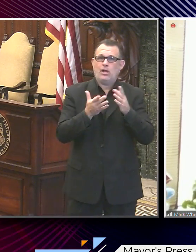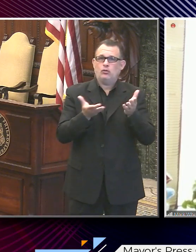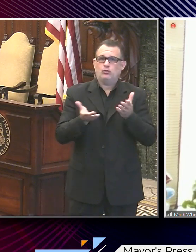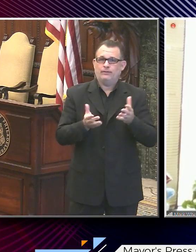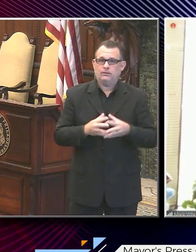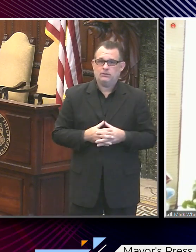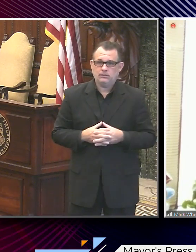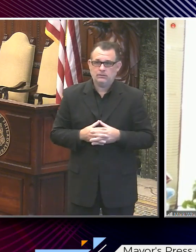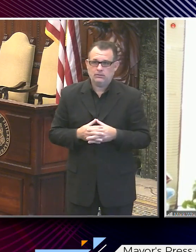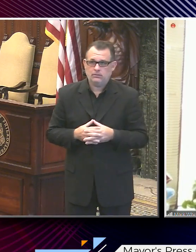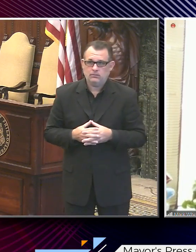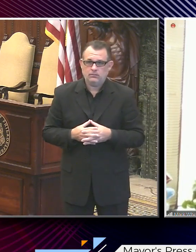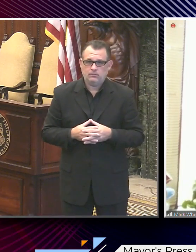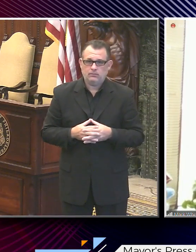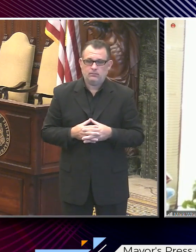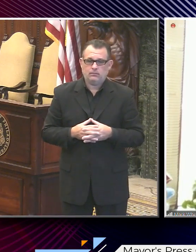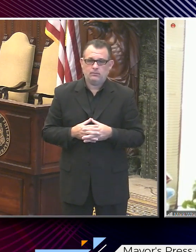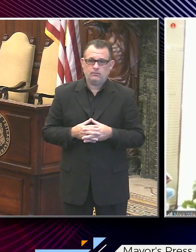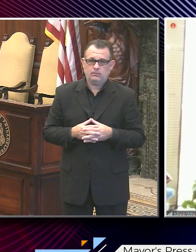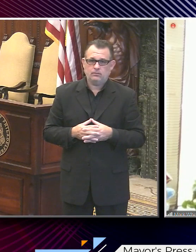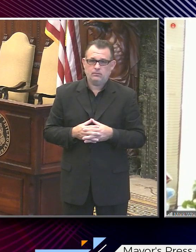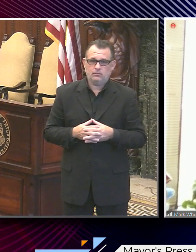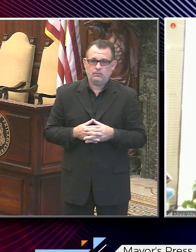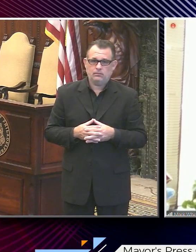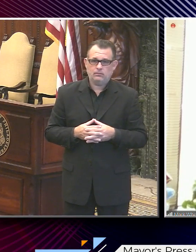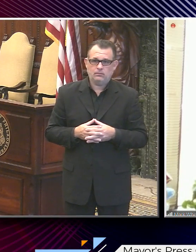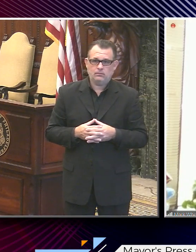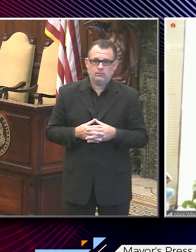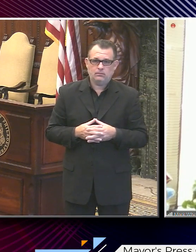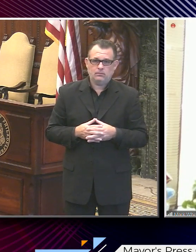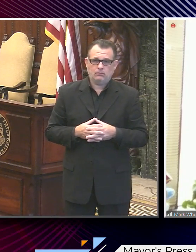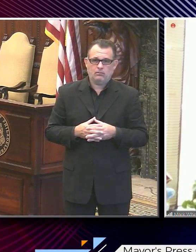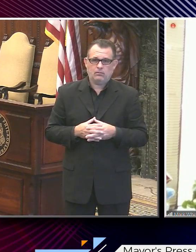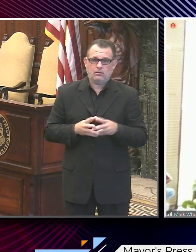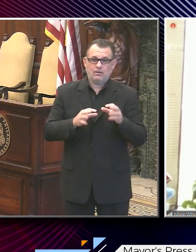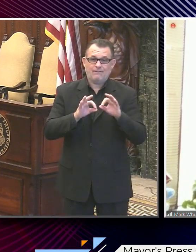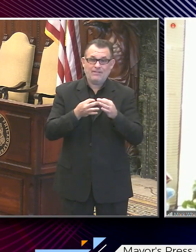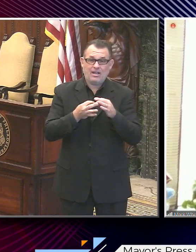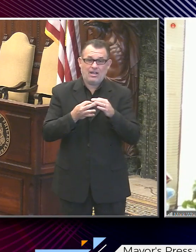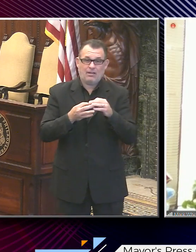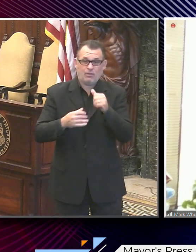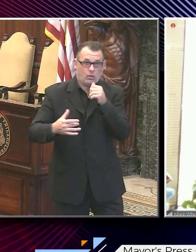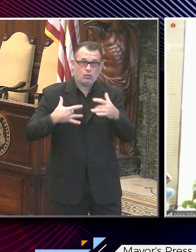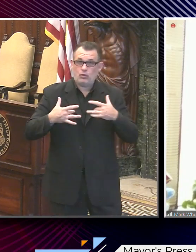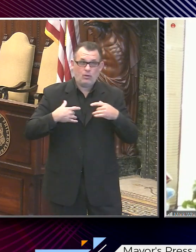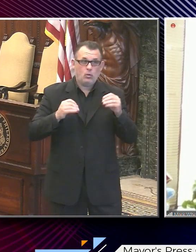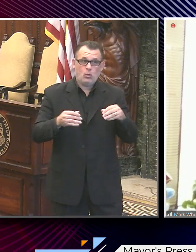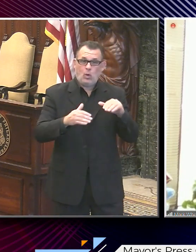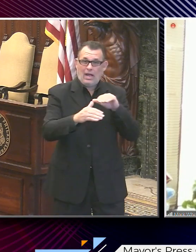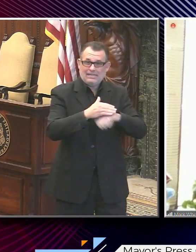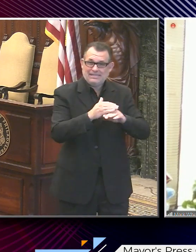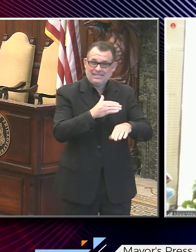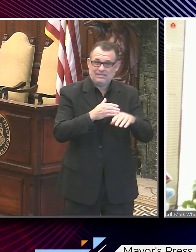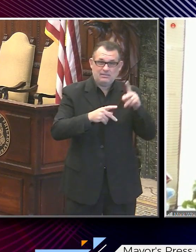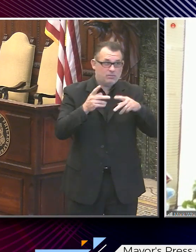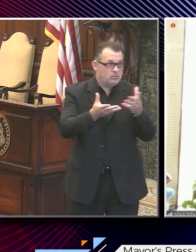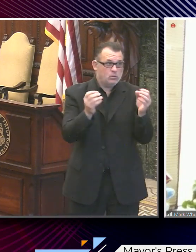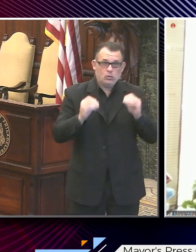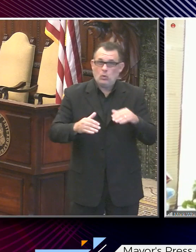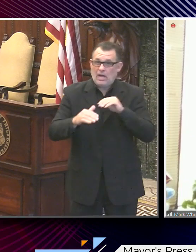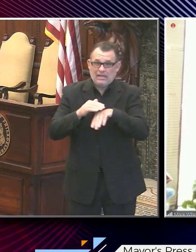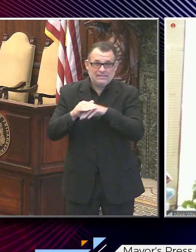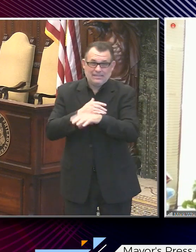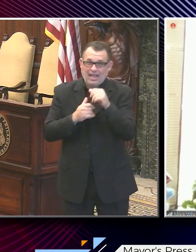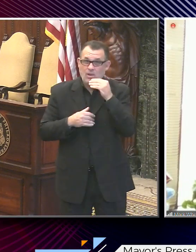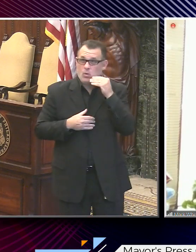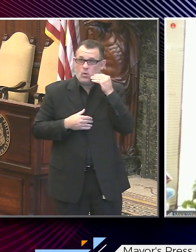are very concerned about not having access, and these are families who do not have internet at home right now, they can sign up